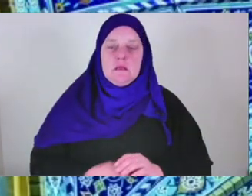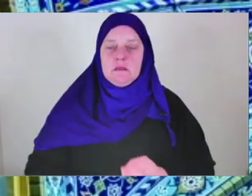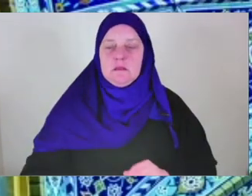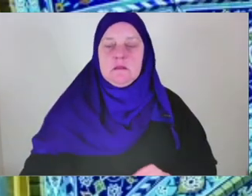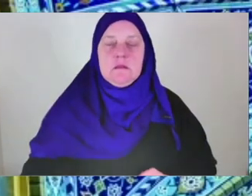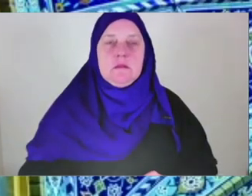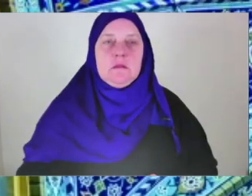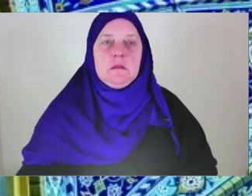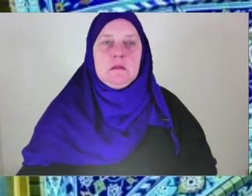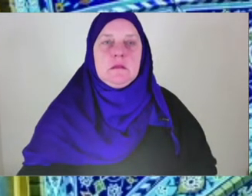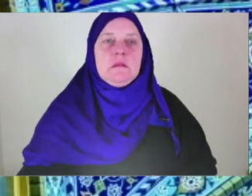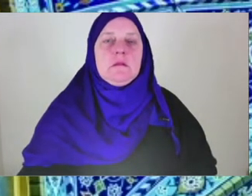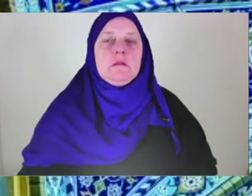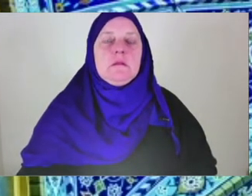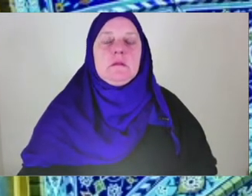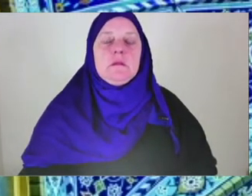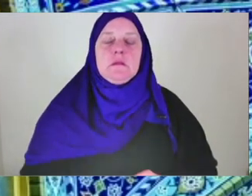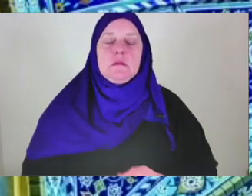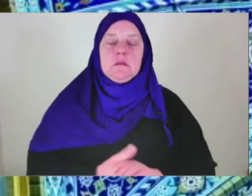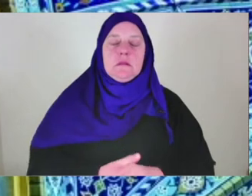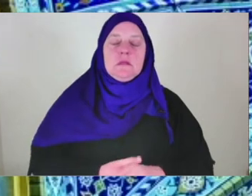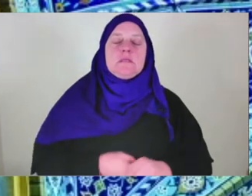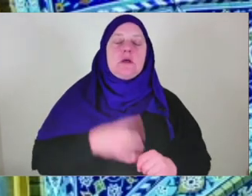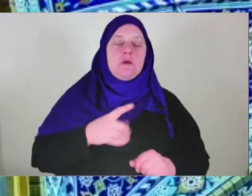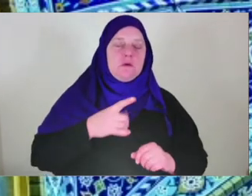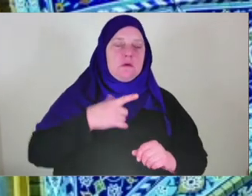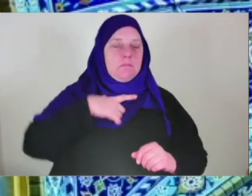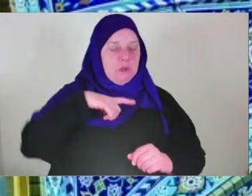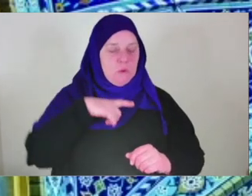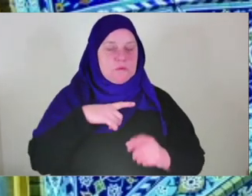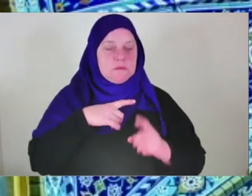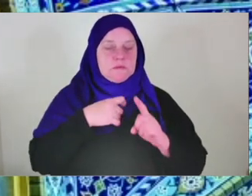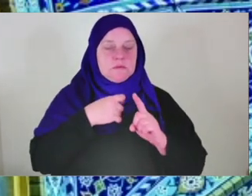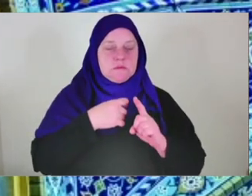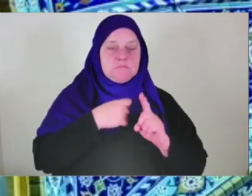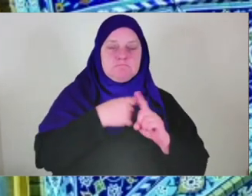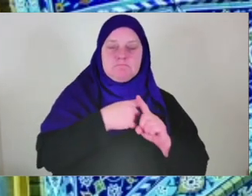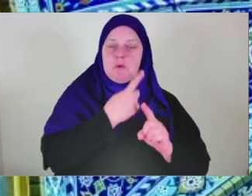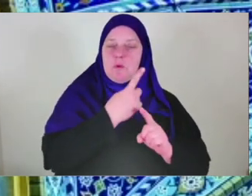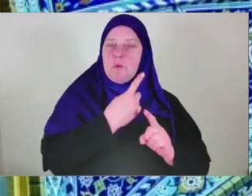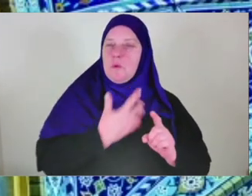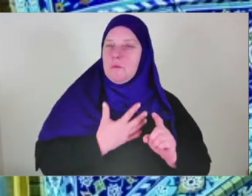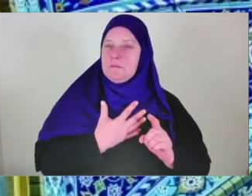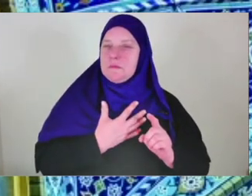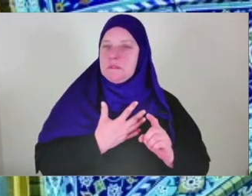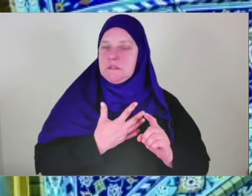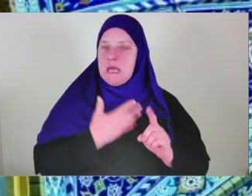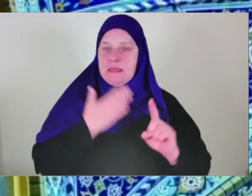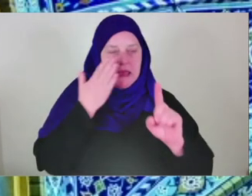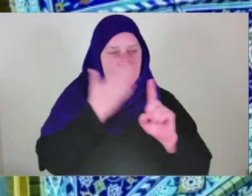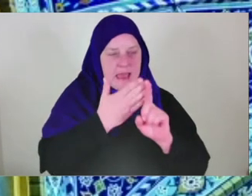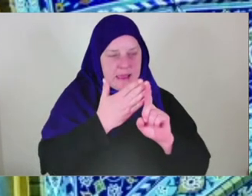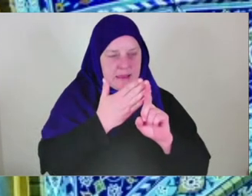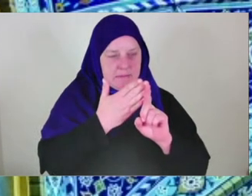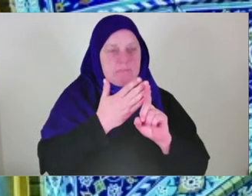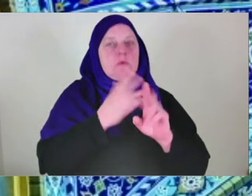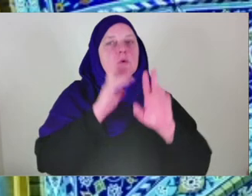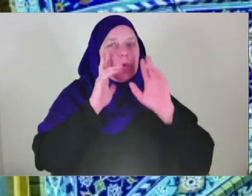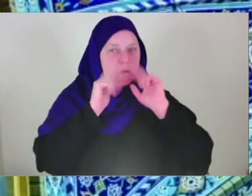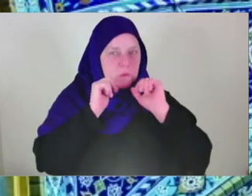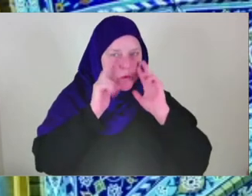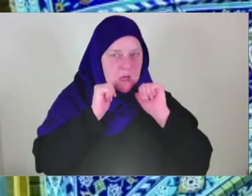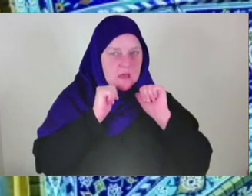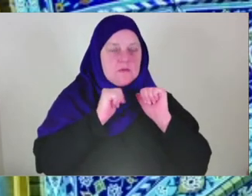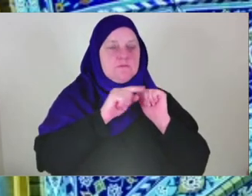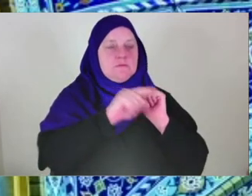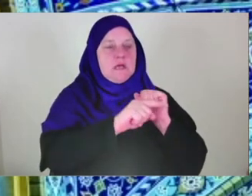says for Sahme Sadat, I've already consented that to spend it. For Sahme Imam, either give it to me, or if you want to